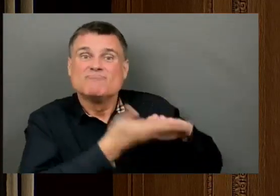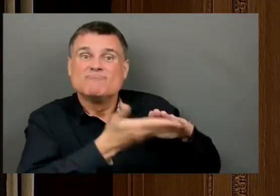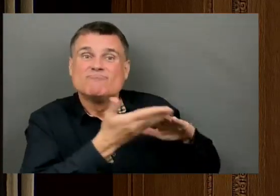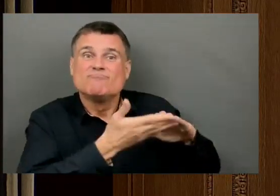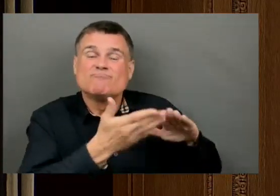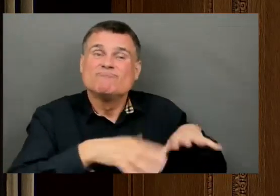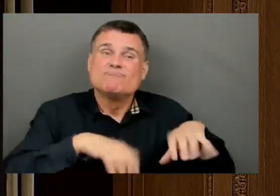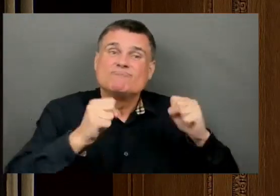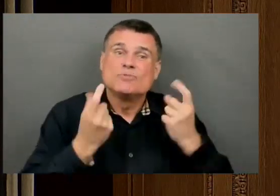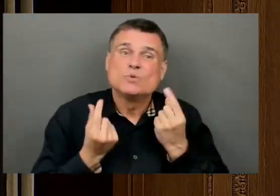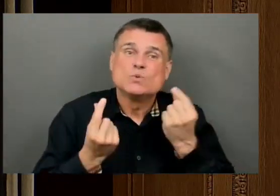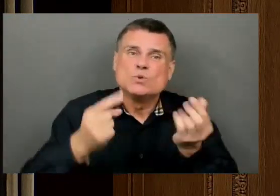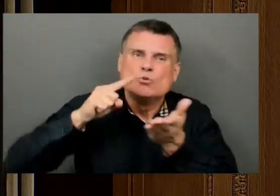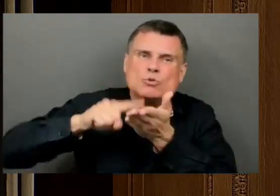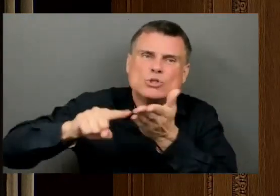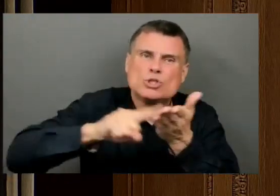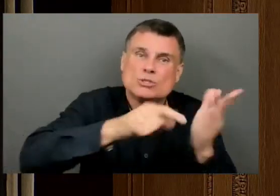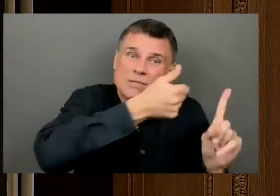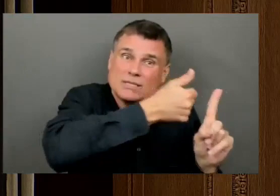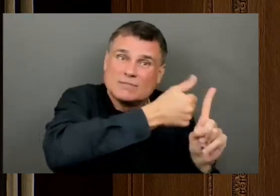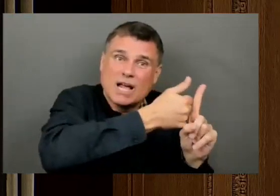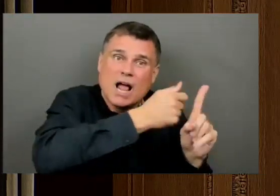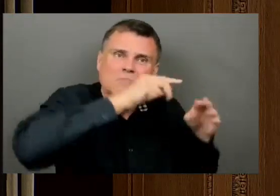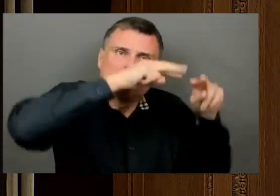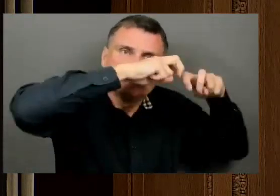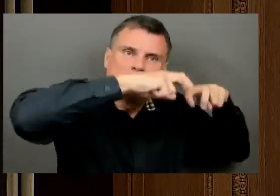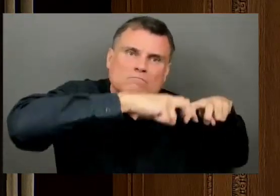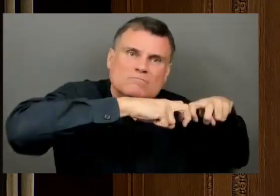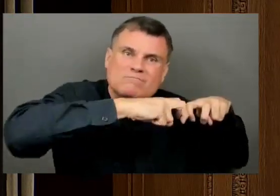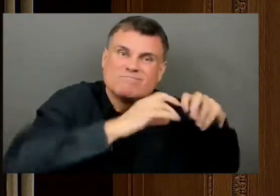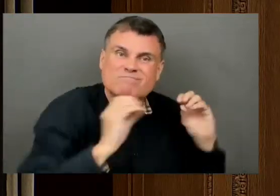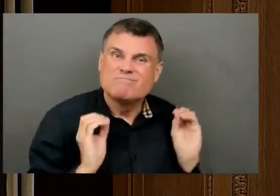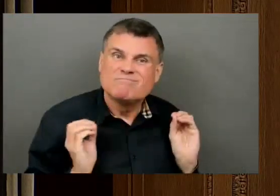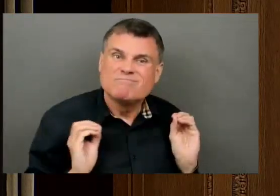I have another student who was